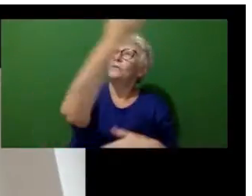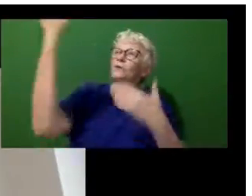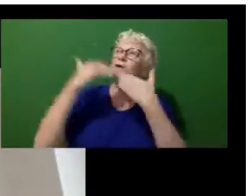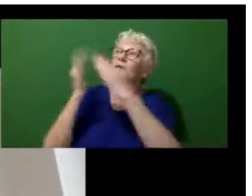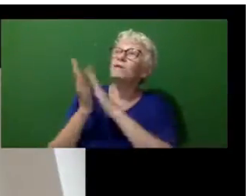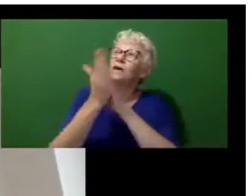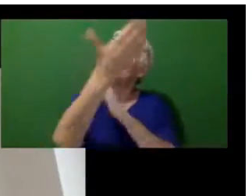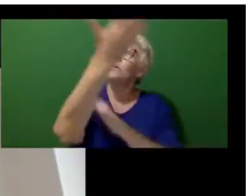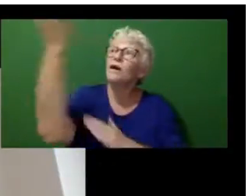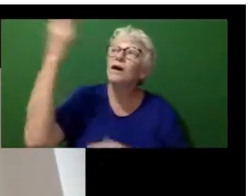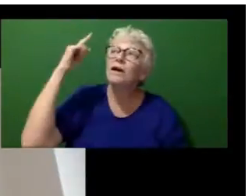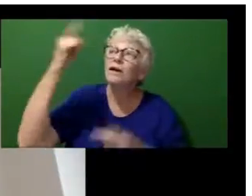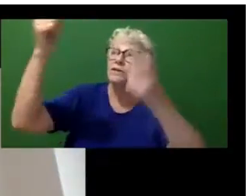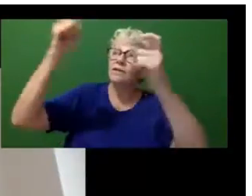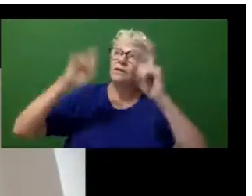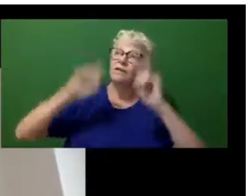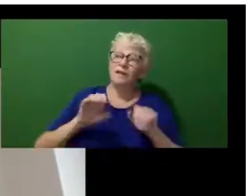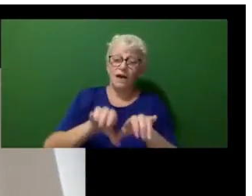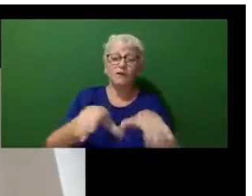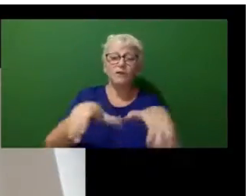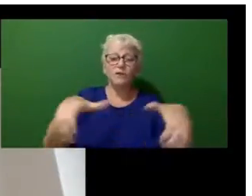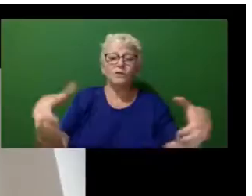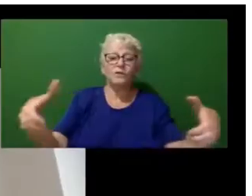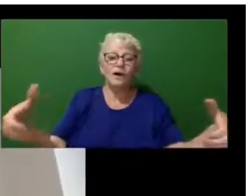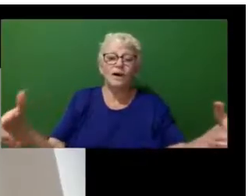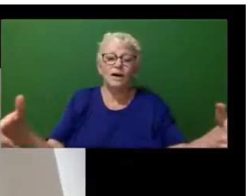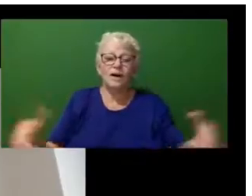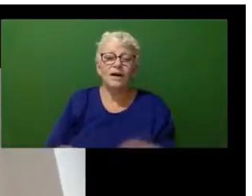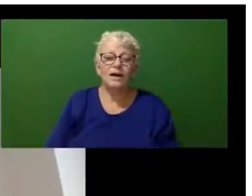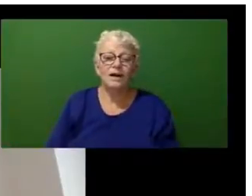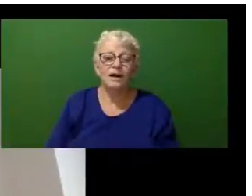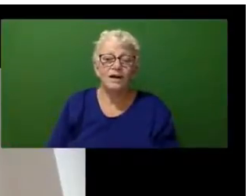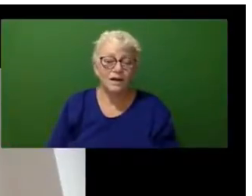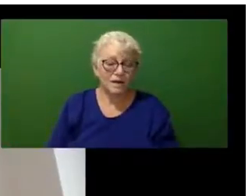et Torato. Baruch Ata Adonai